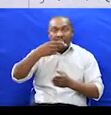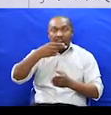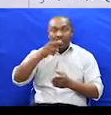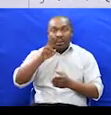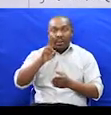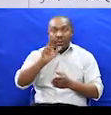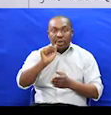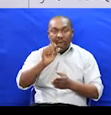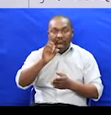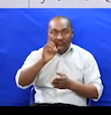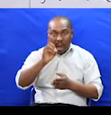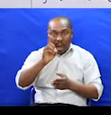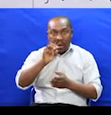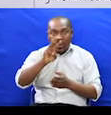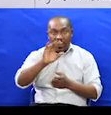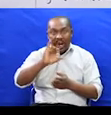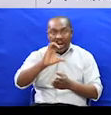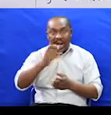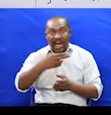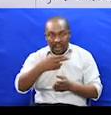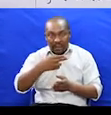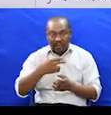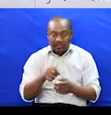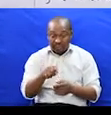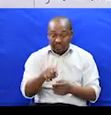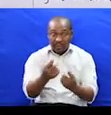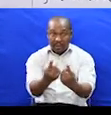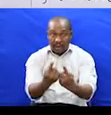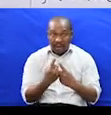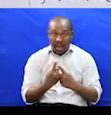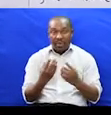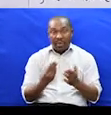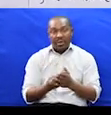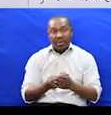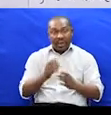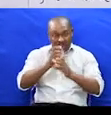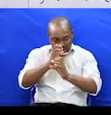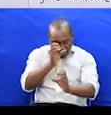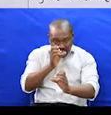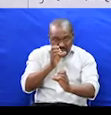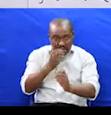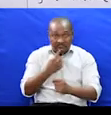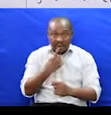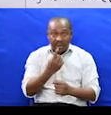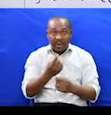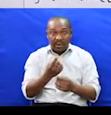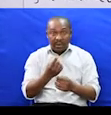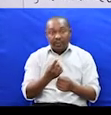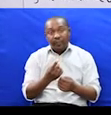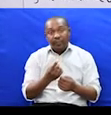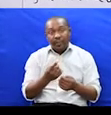and another scientist came with the experimental, and they came with the conclusion